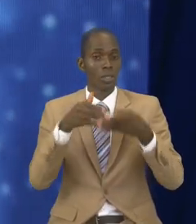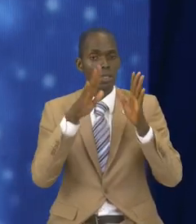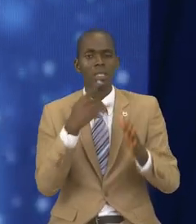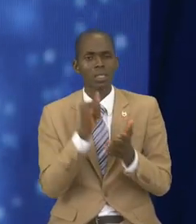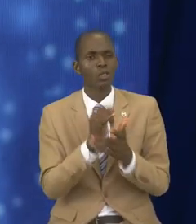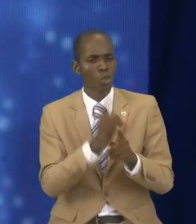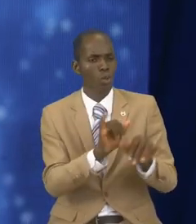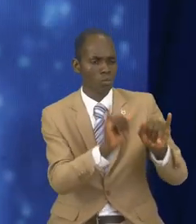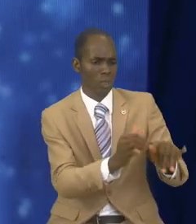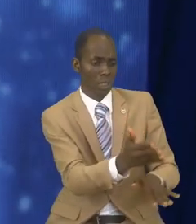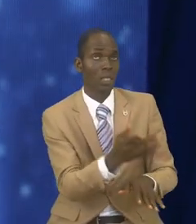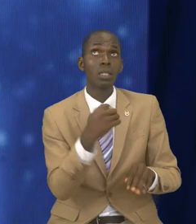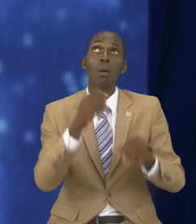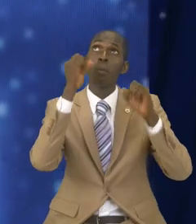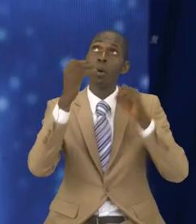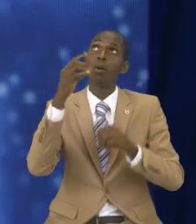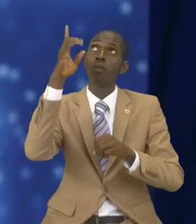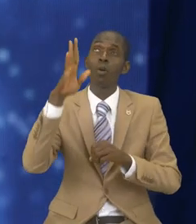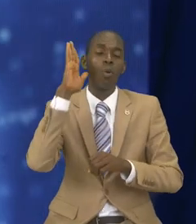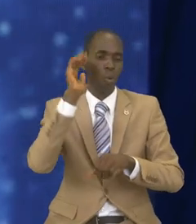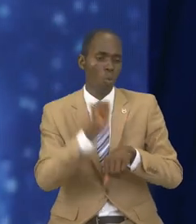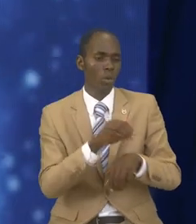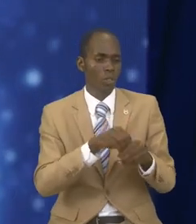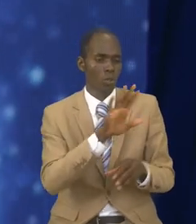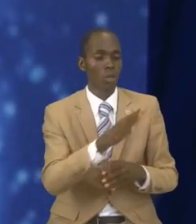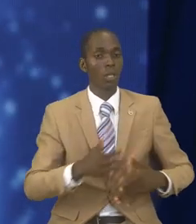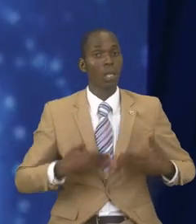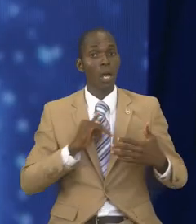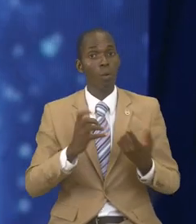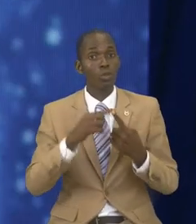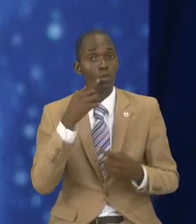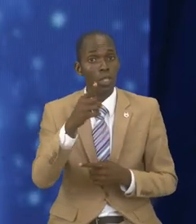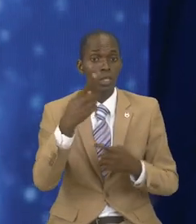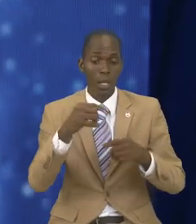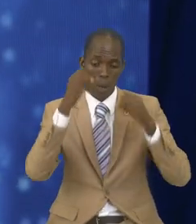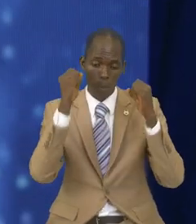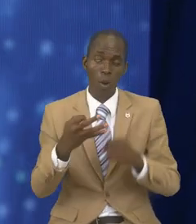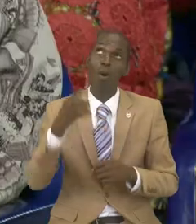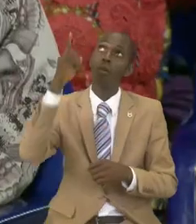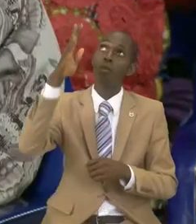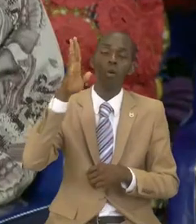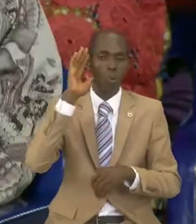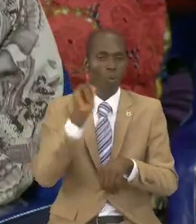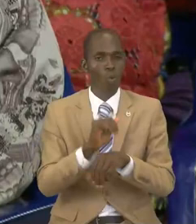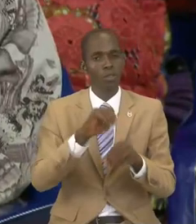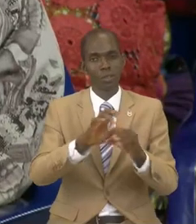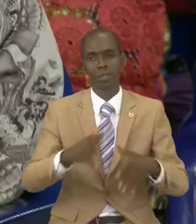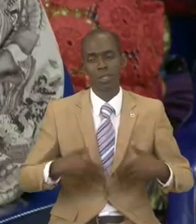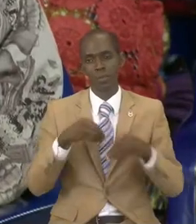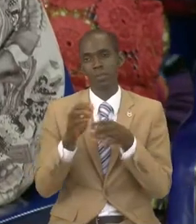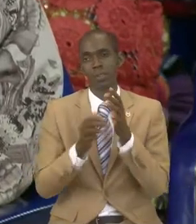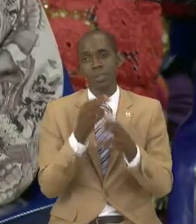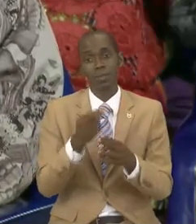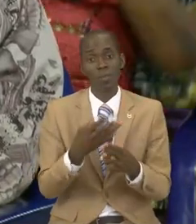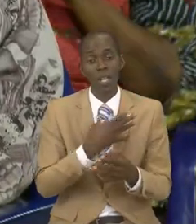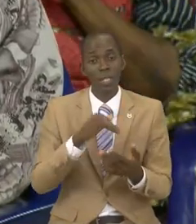Lord will work in your life. I come to tell you tonight, the power of the Lord will work in your life. And that